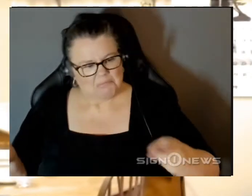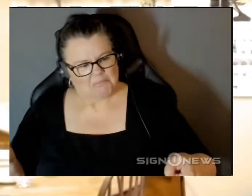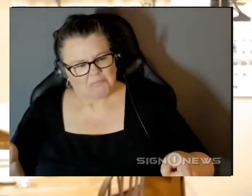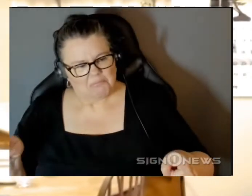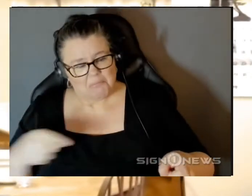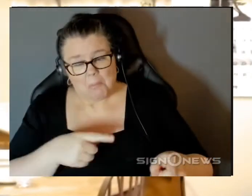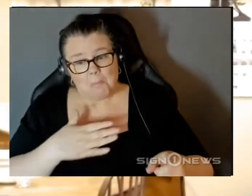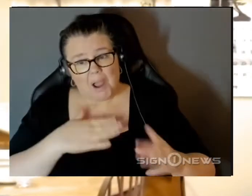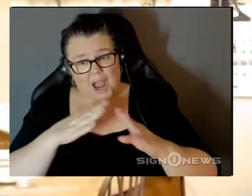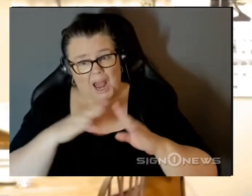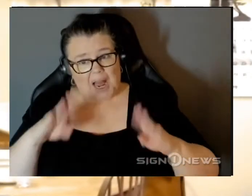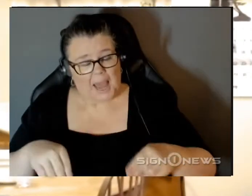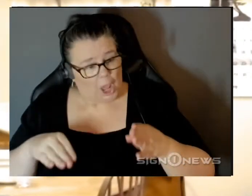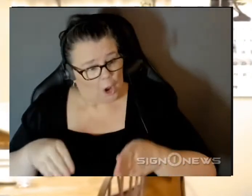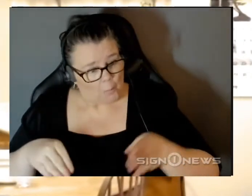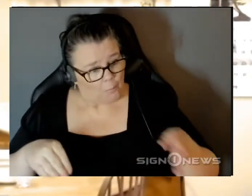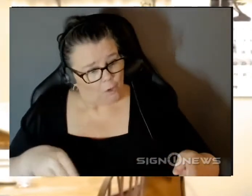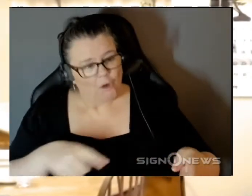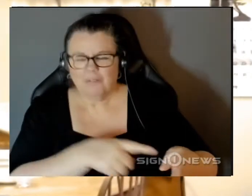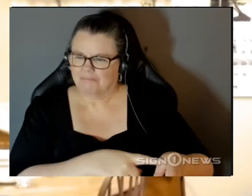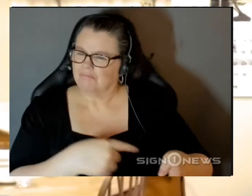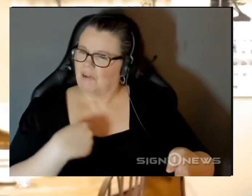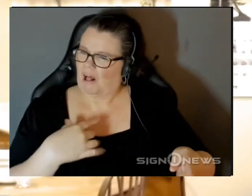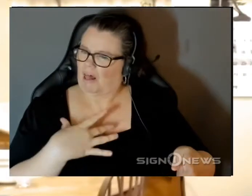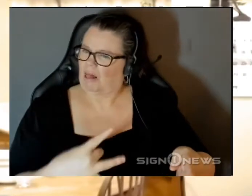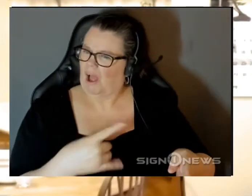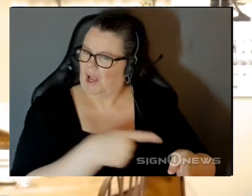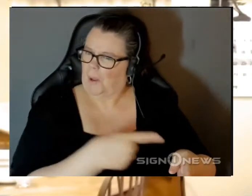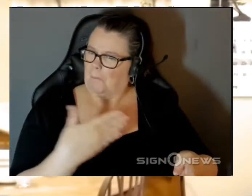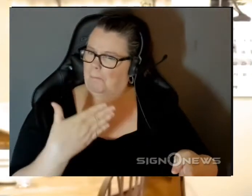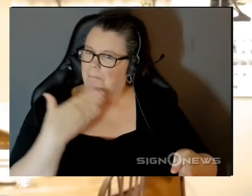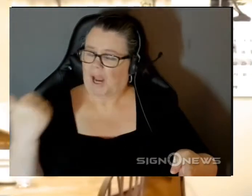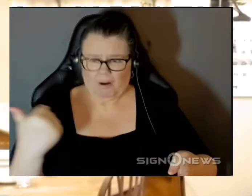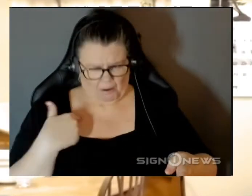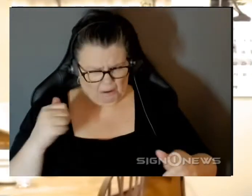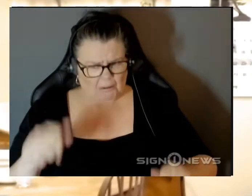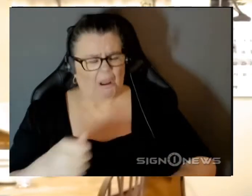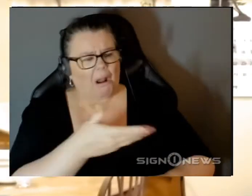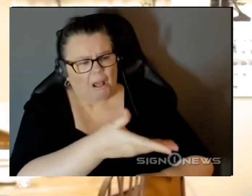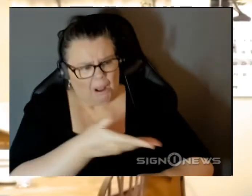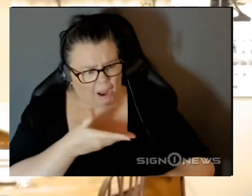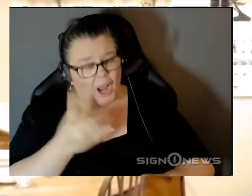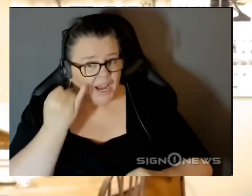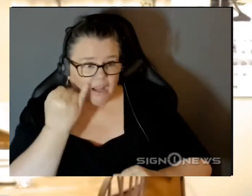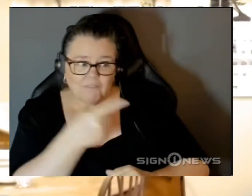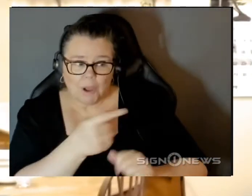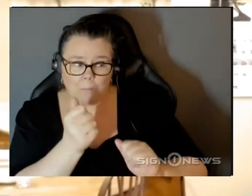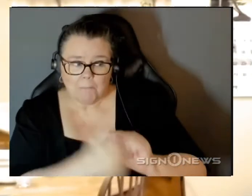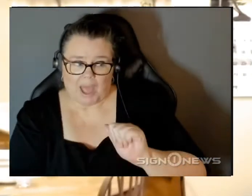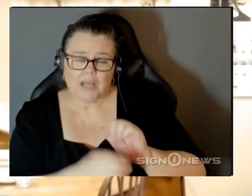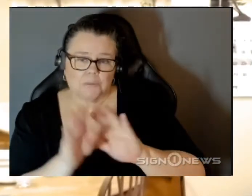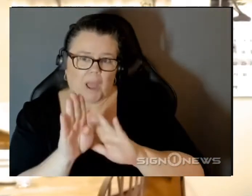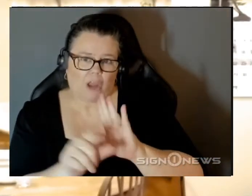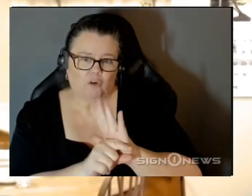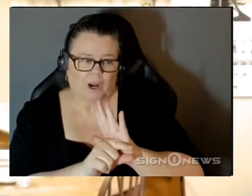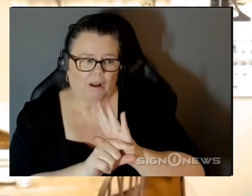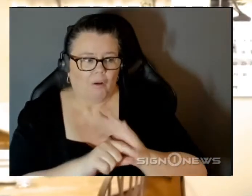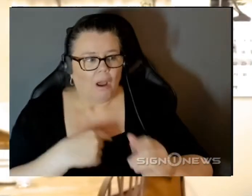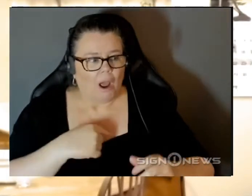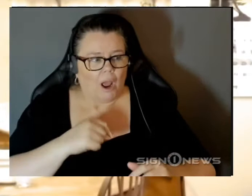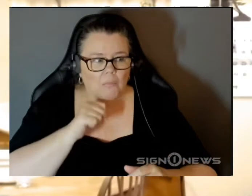me with no problem if they passed a background check. I am no longer bound to an agency.